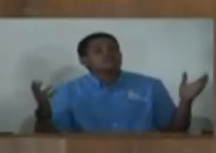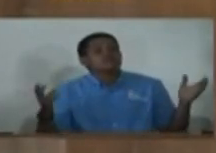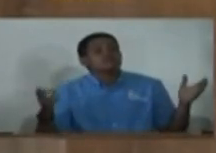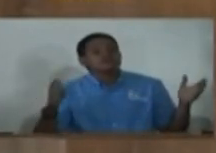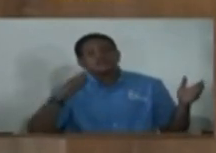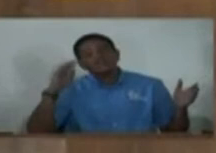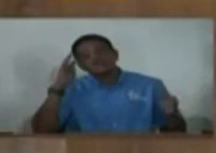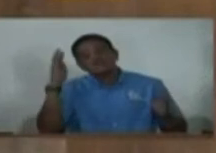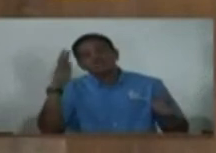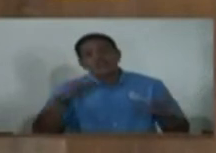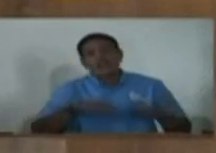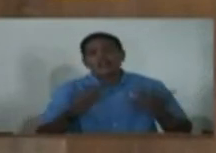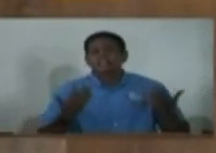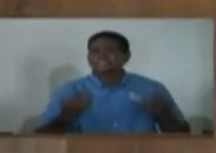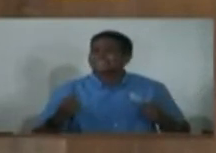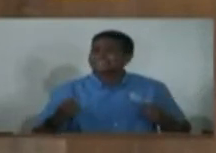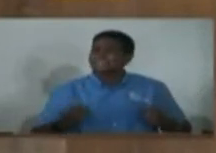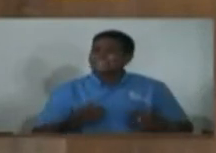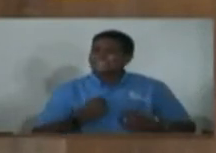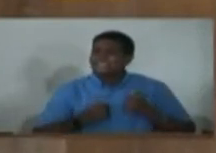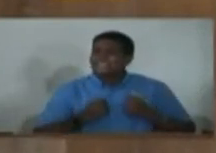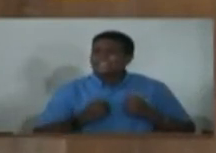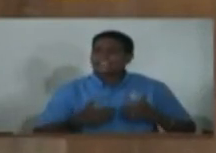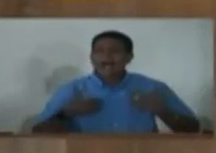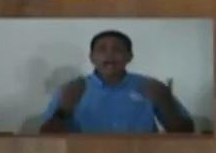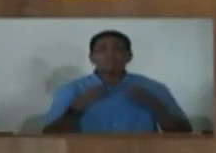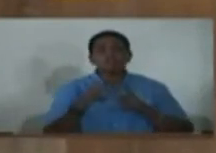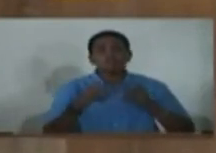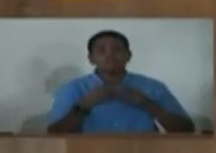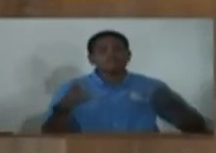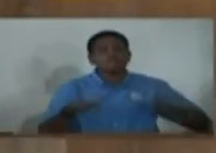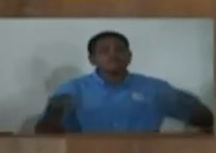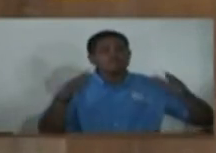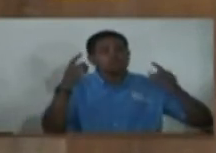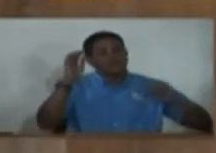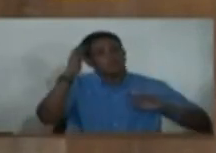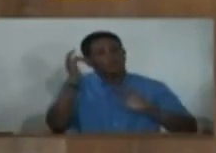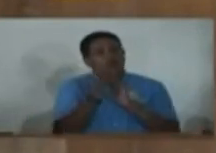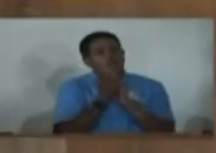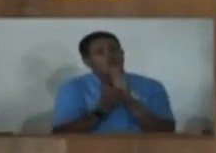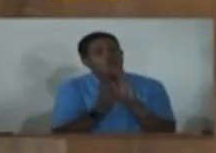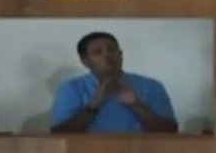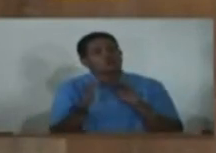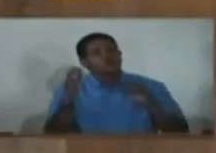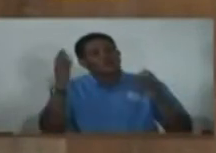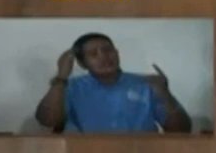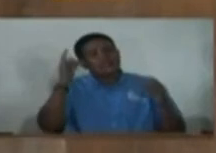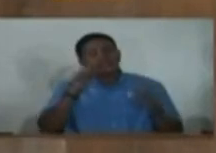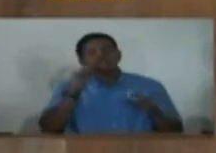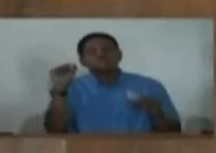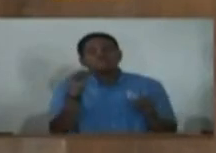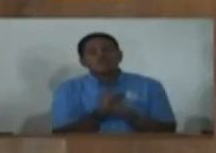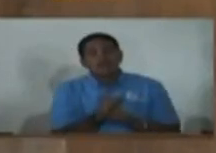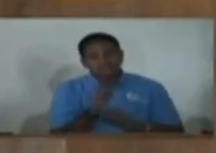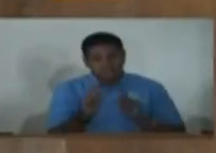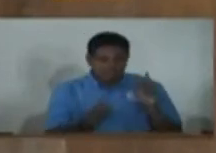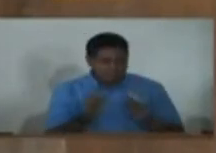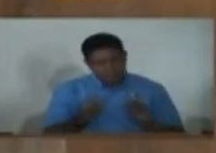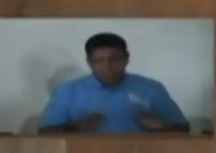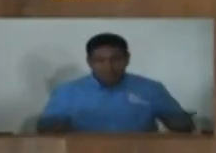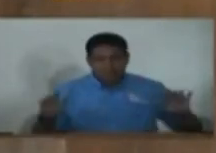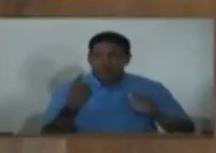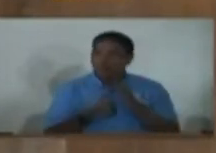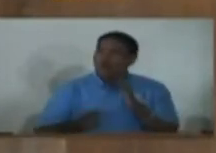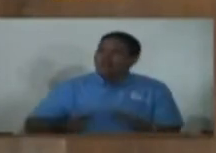a lot of anxiety and frustration in the population, because the laws don't take into account the realities of people living